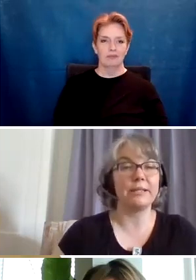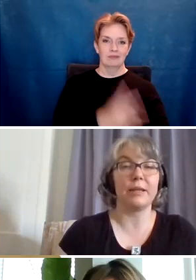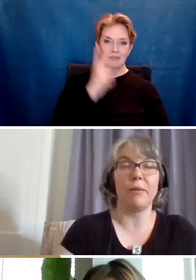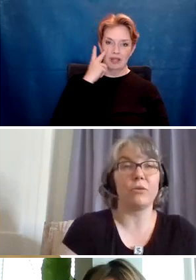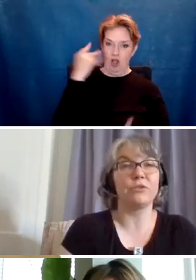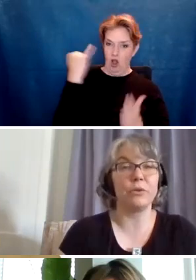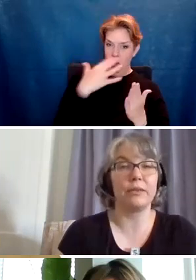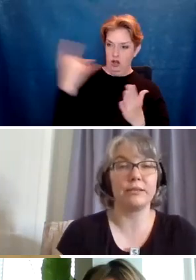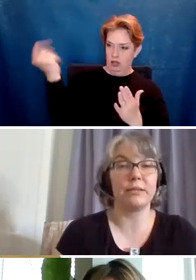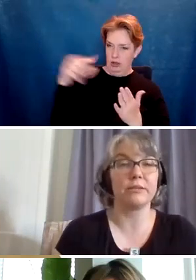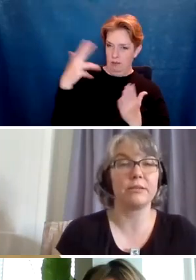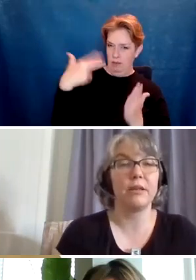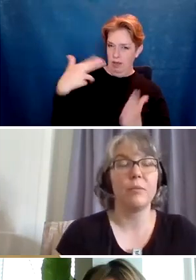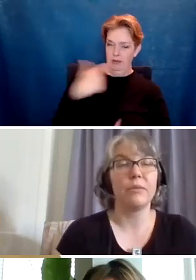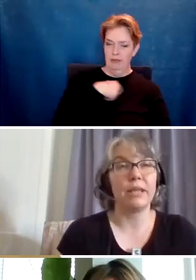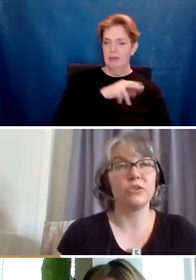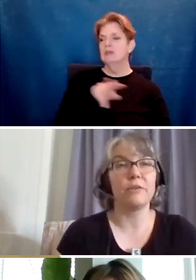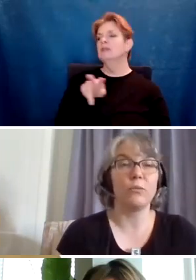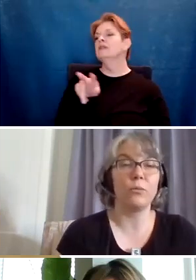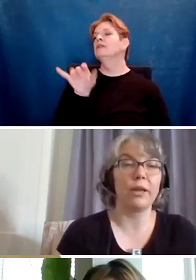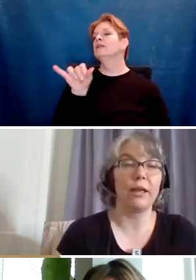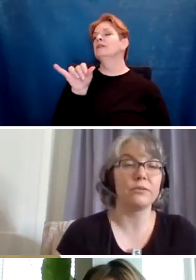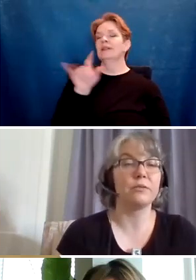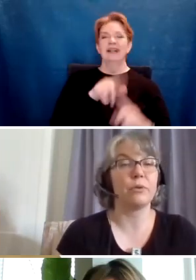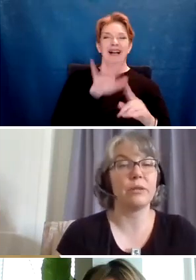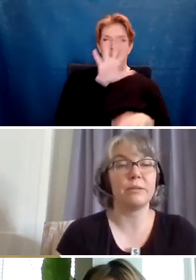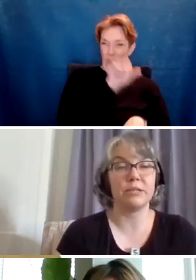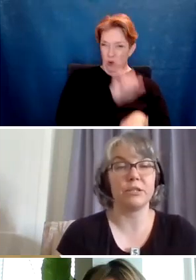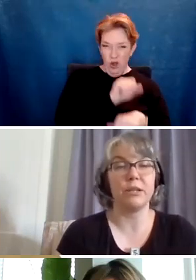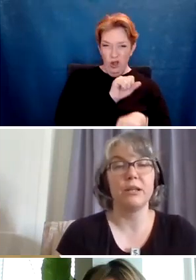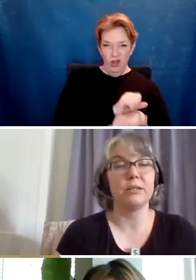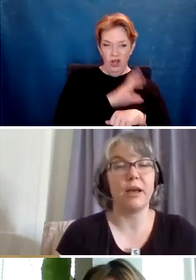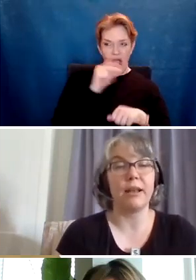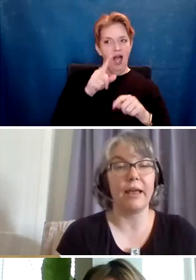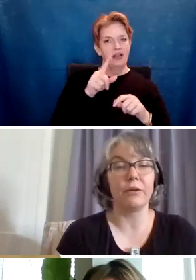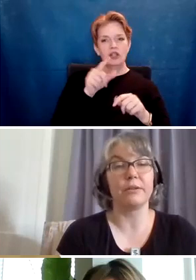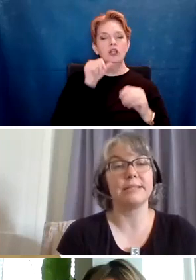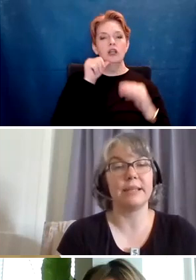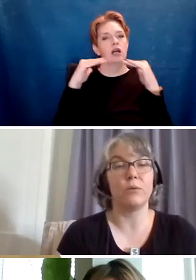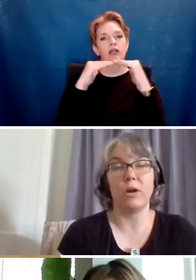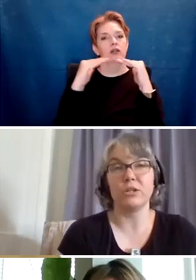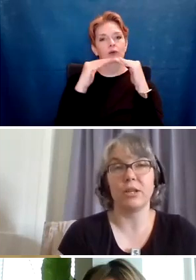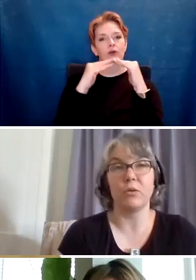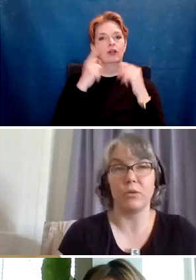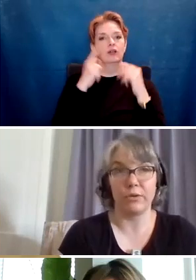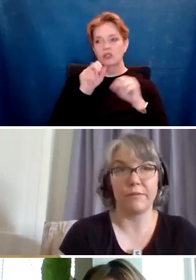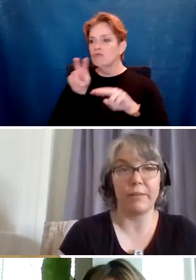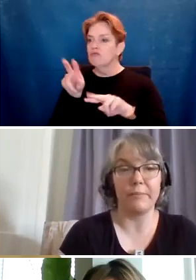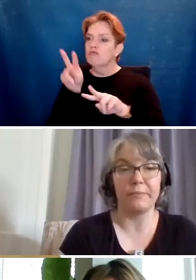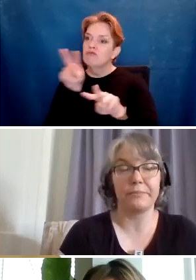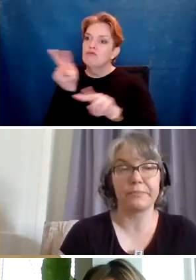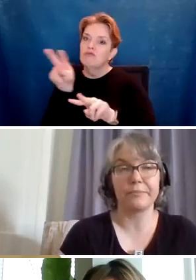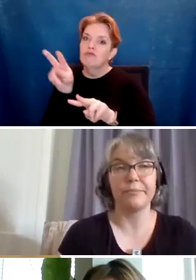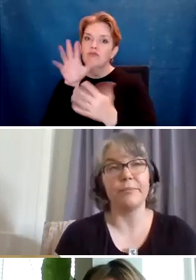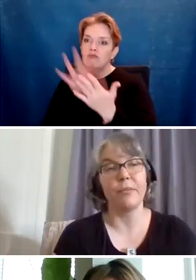artists painting at Melrose during these years, but the nature of her work and her subordinate position did not allow her to sit and watch them or learn from